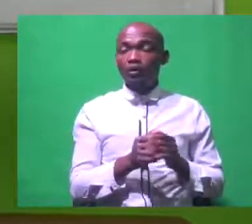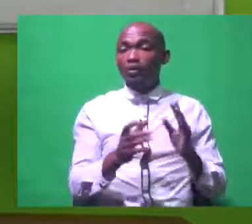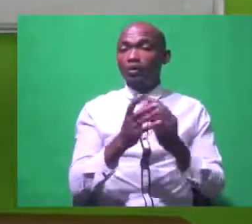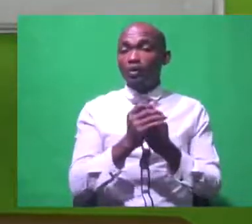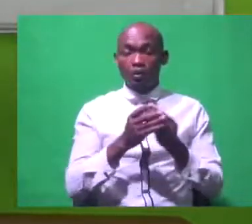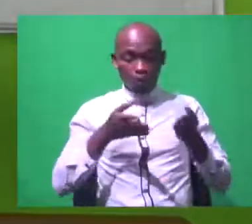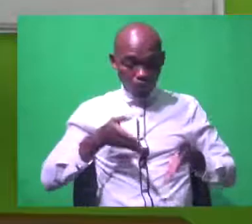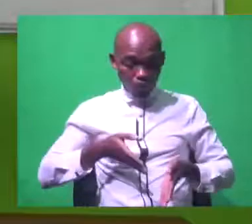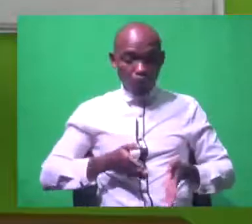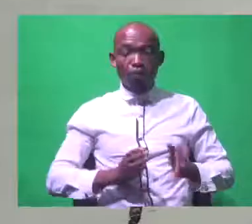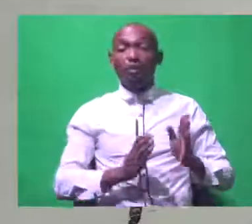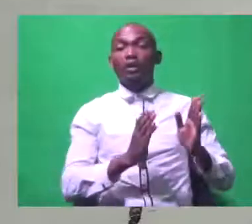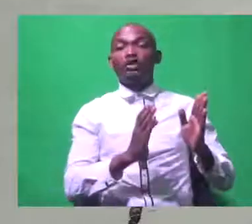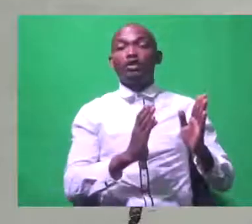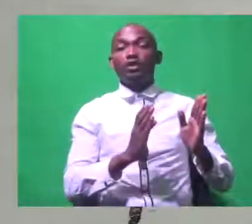production